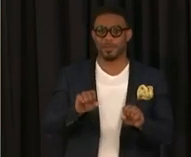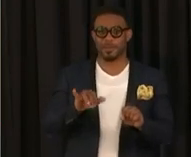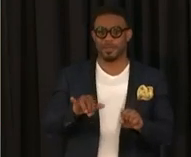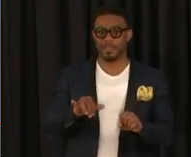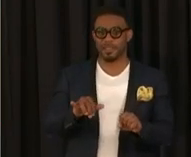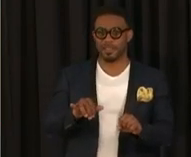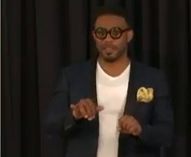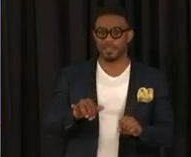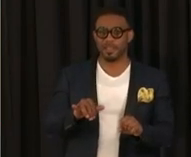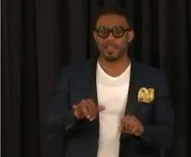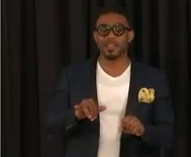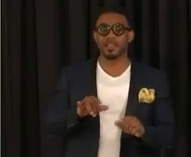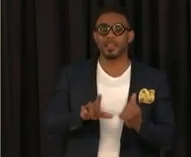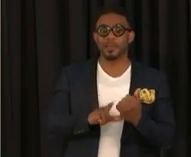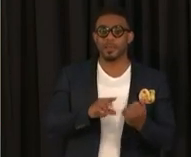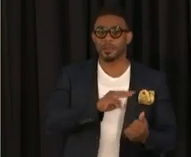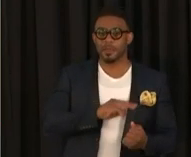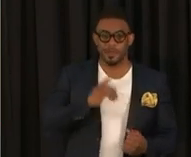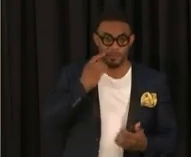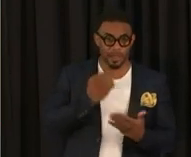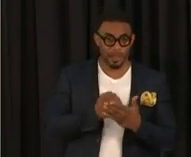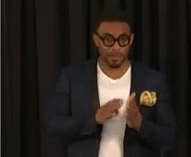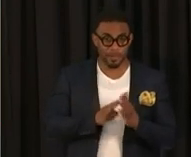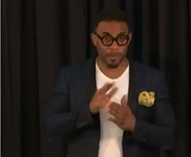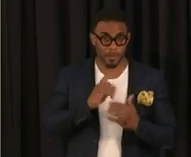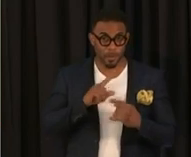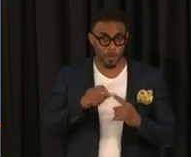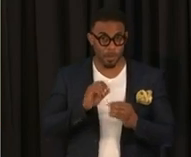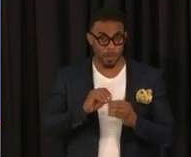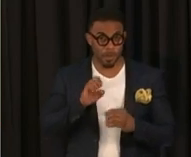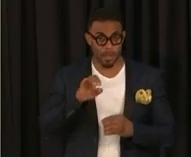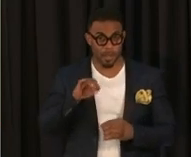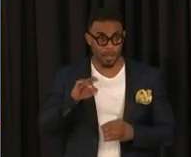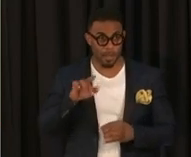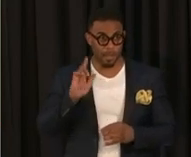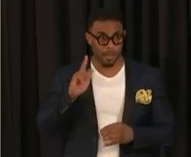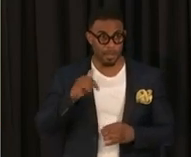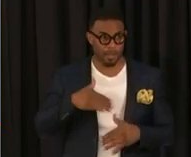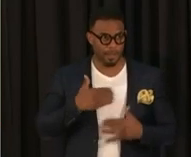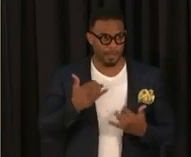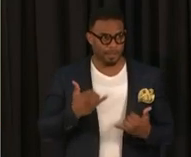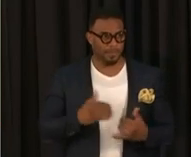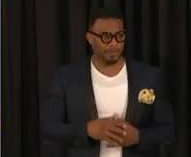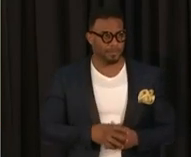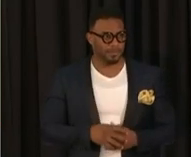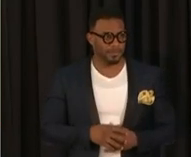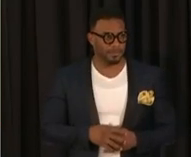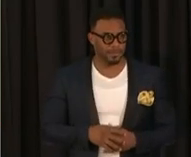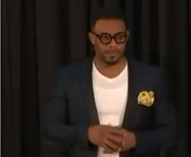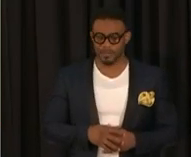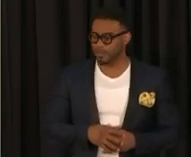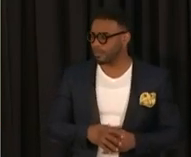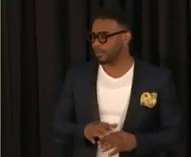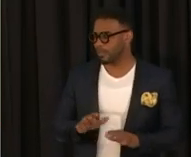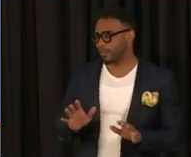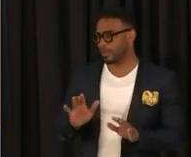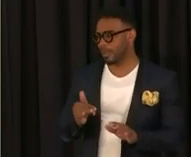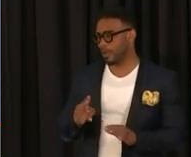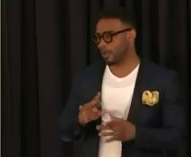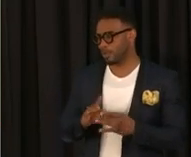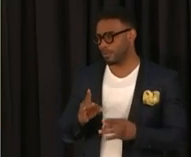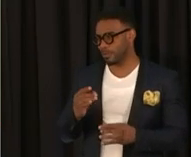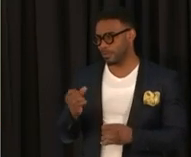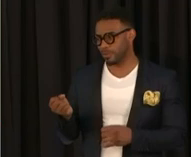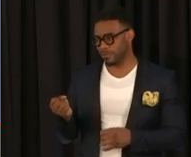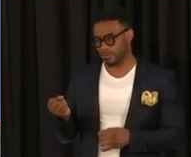possible that the Deputy Mayor for Economic Development may even want to talk more about cicadas. But happy Earth Day. I don't want to get ahead of our own